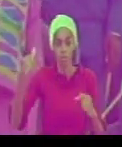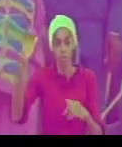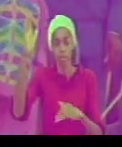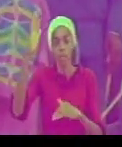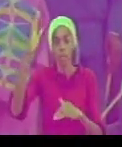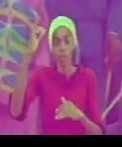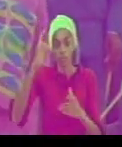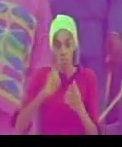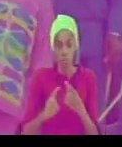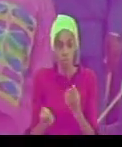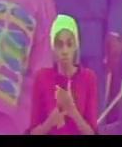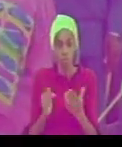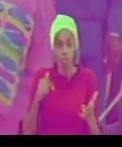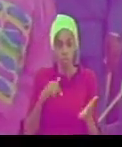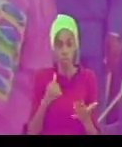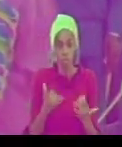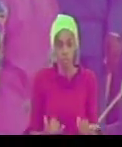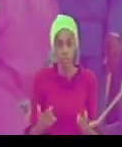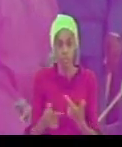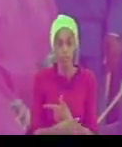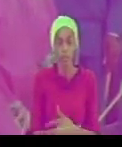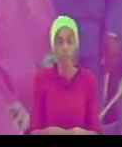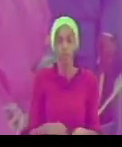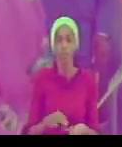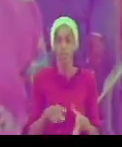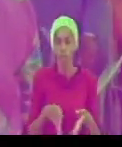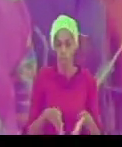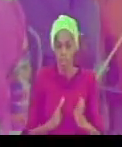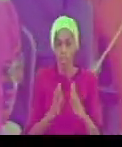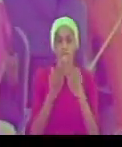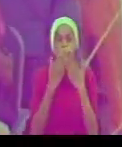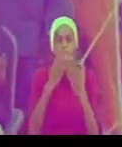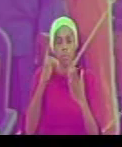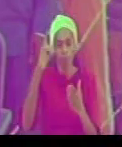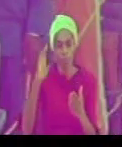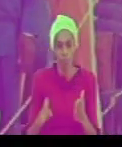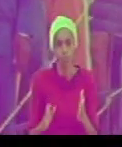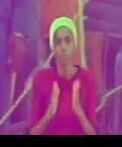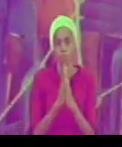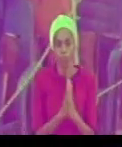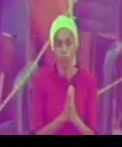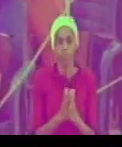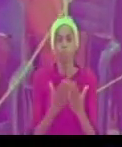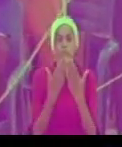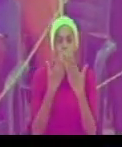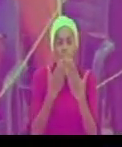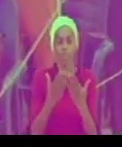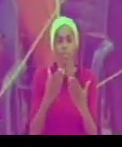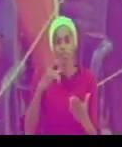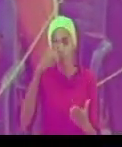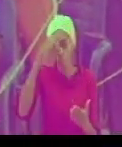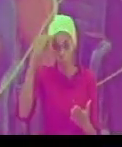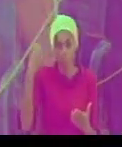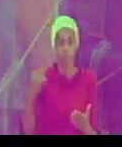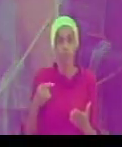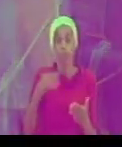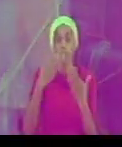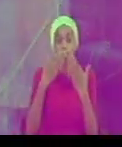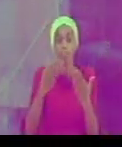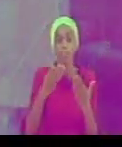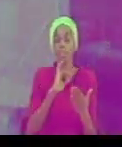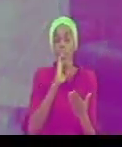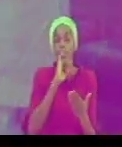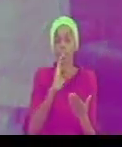Because appreciation is application for more. If you can thank him for what he has done in the past 4 days, he's going to do greater things